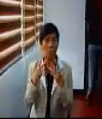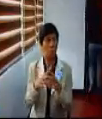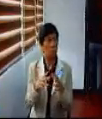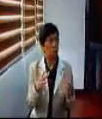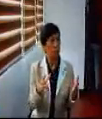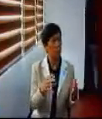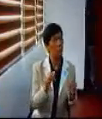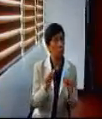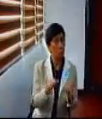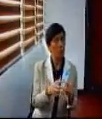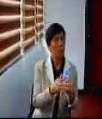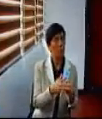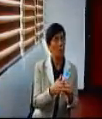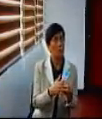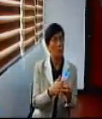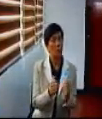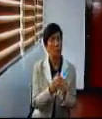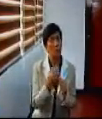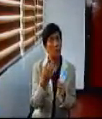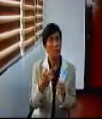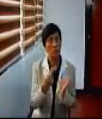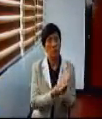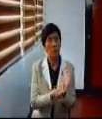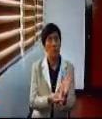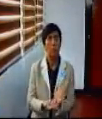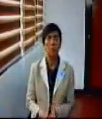may now start with your presentation.